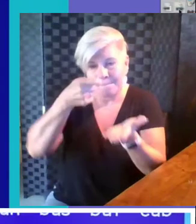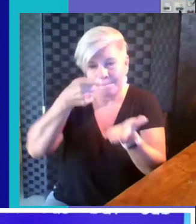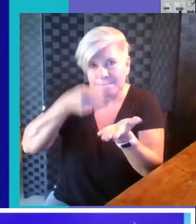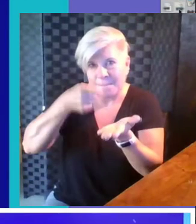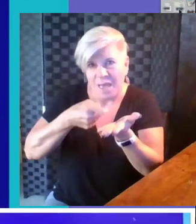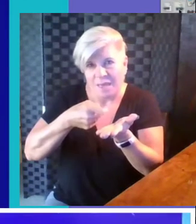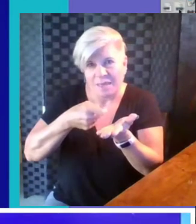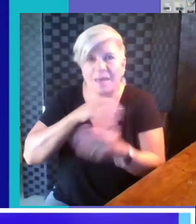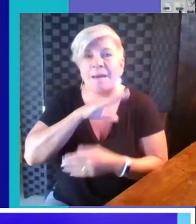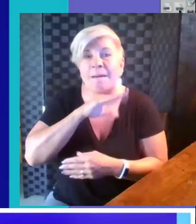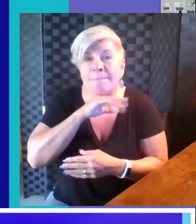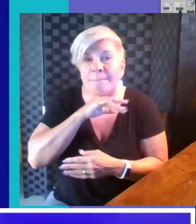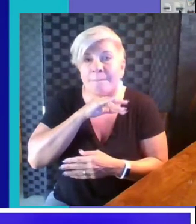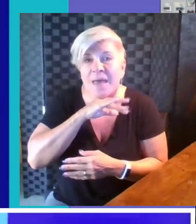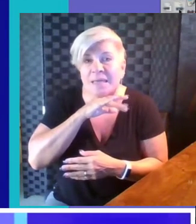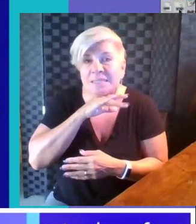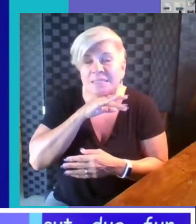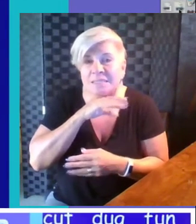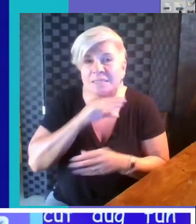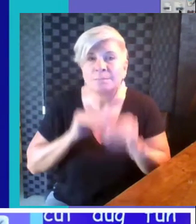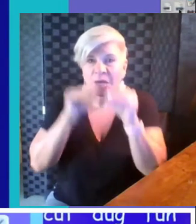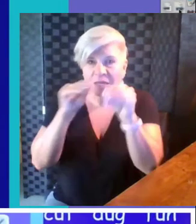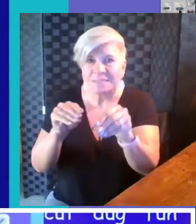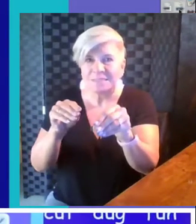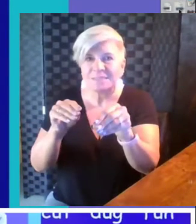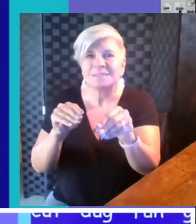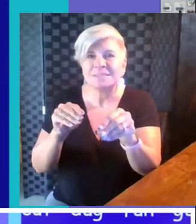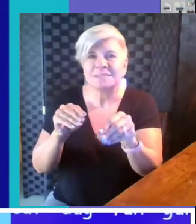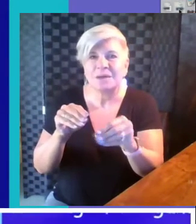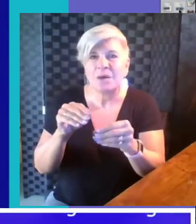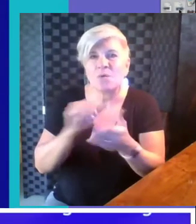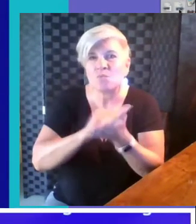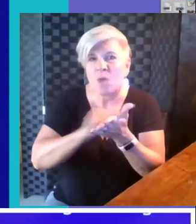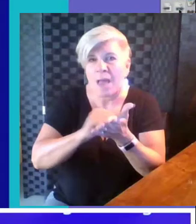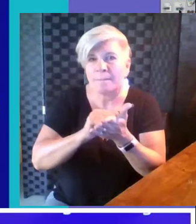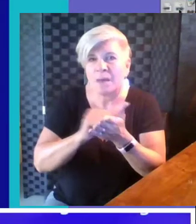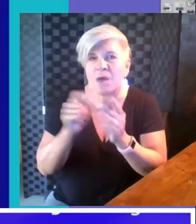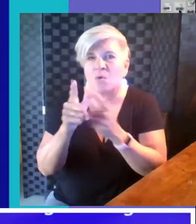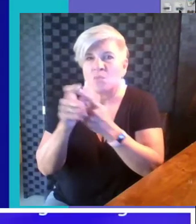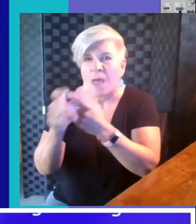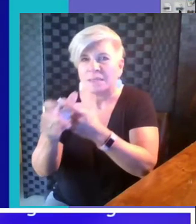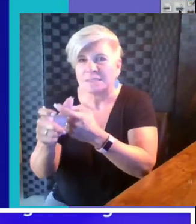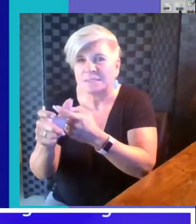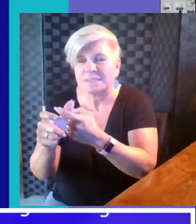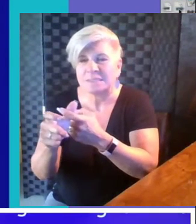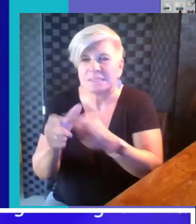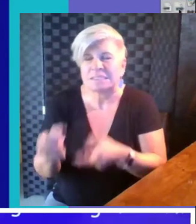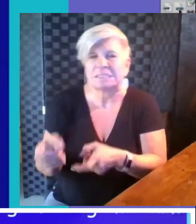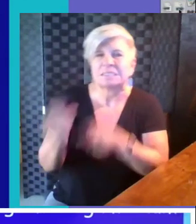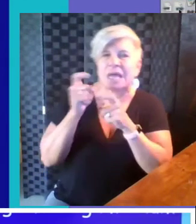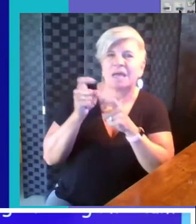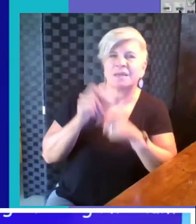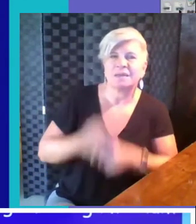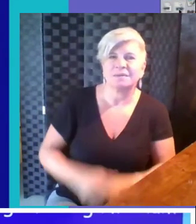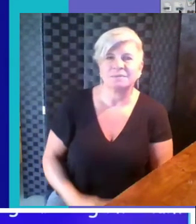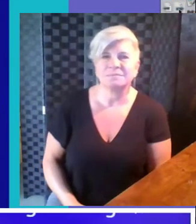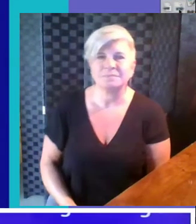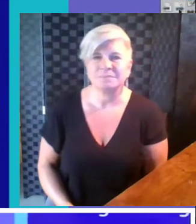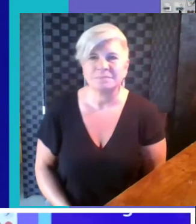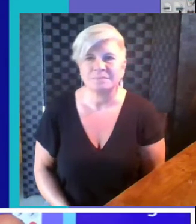mug, mud, put, rub, run,